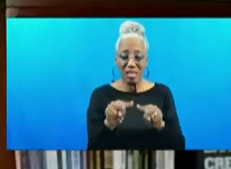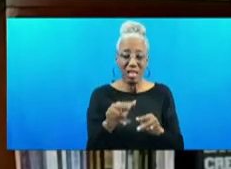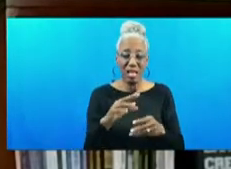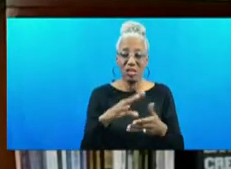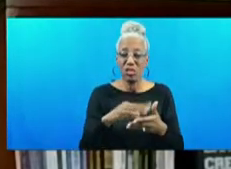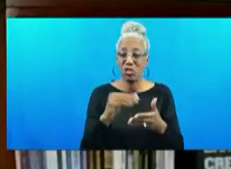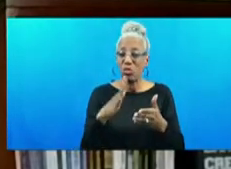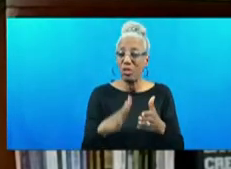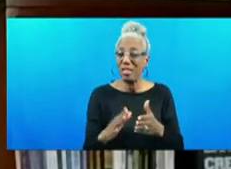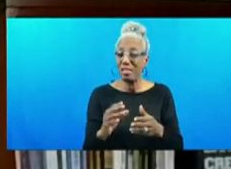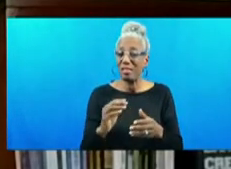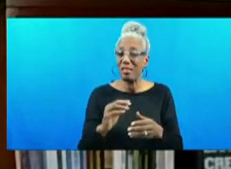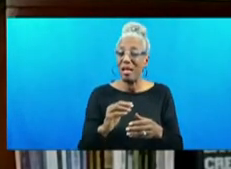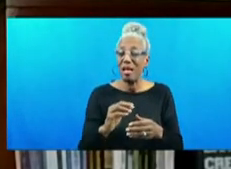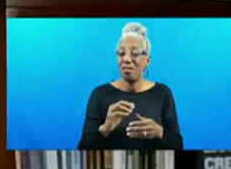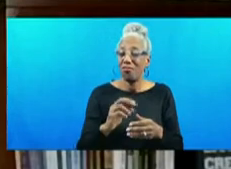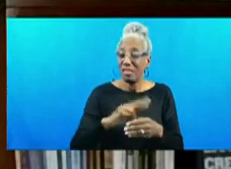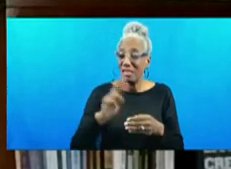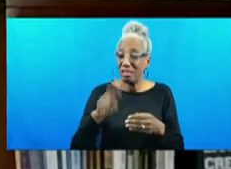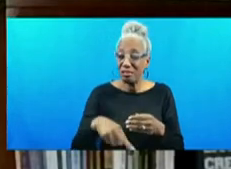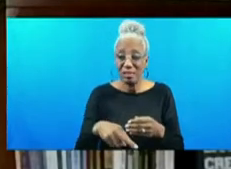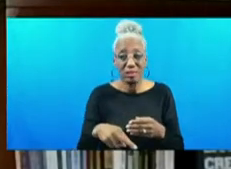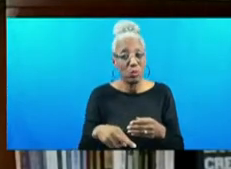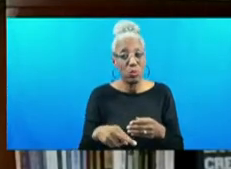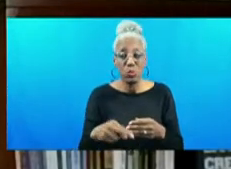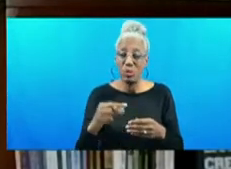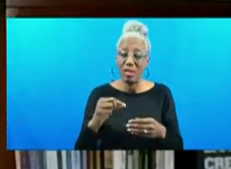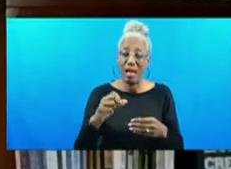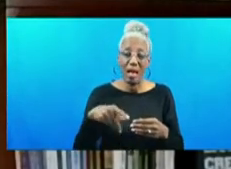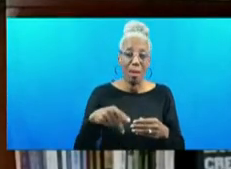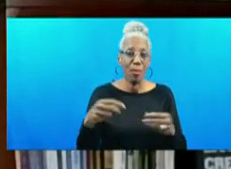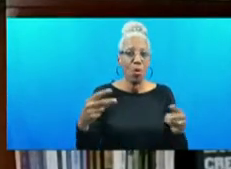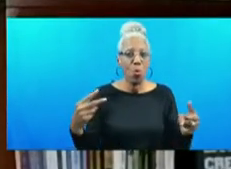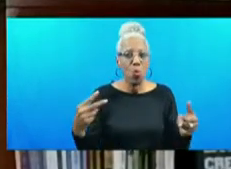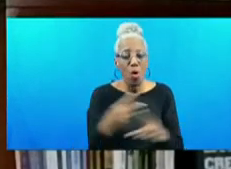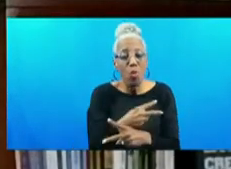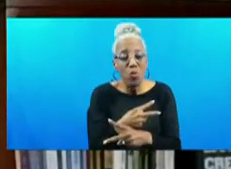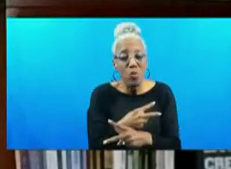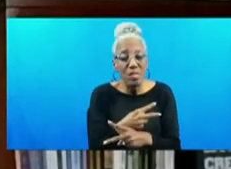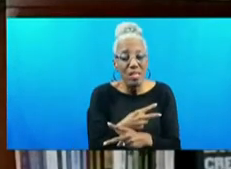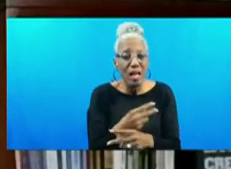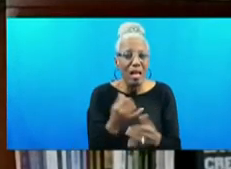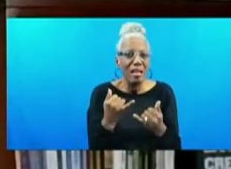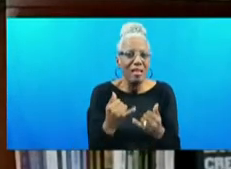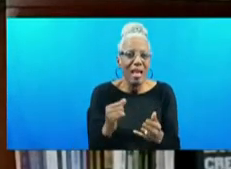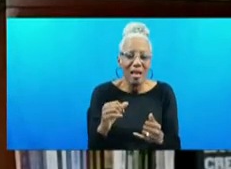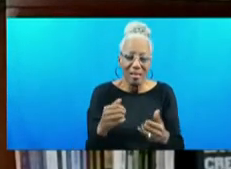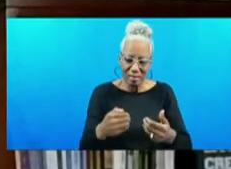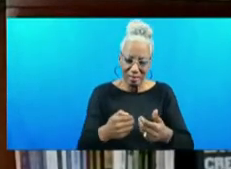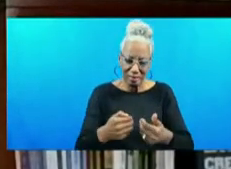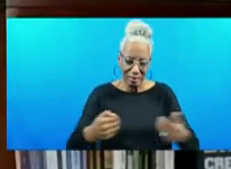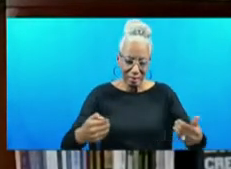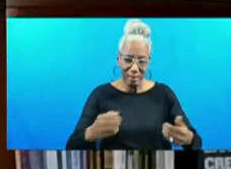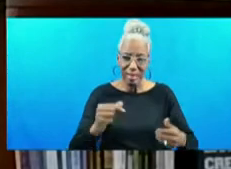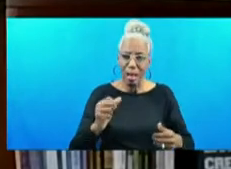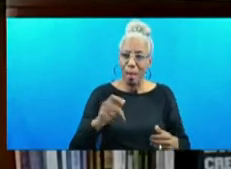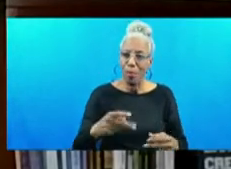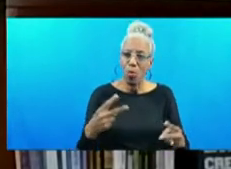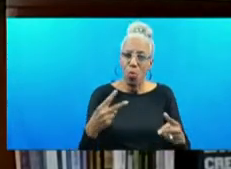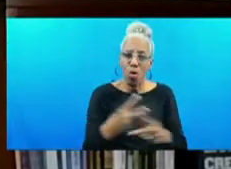much longer than it should be. But now we're dealing with the fact that that gap has widened as a result of COVID-19. And so we need to